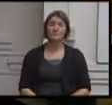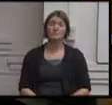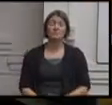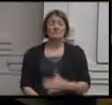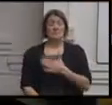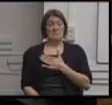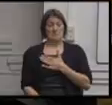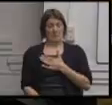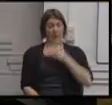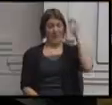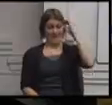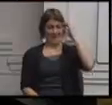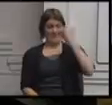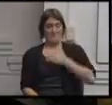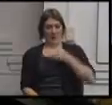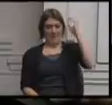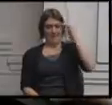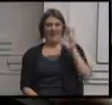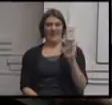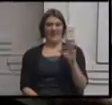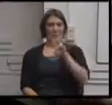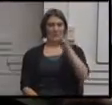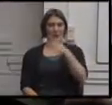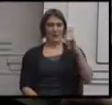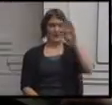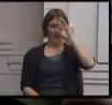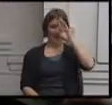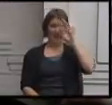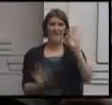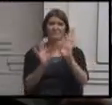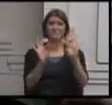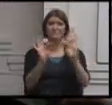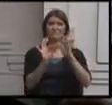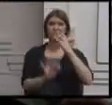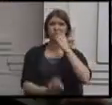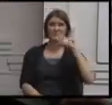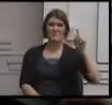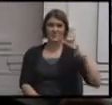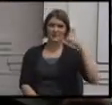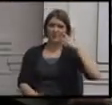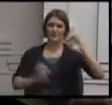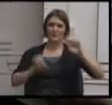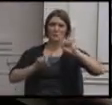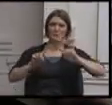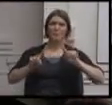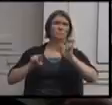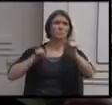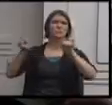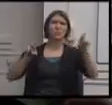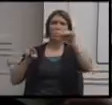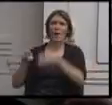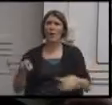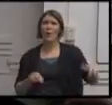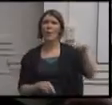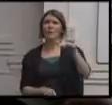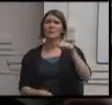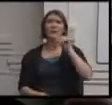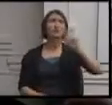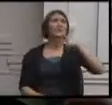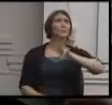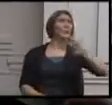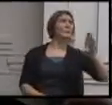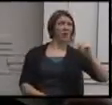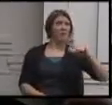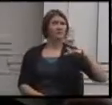In my opinion, Station 2 is a very critical component of the emergency response throughout the town of Brattleboro, not only in West Brattleboro,